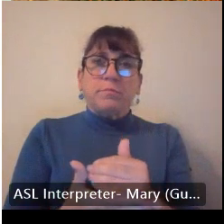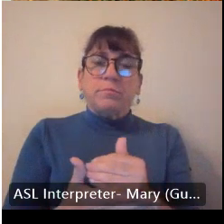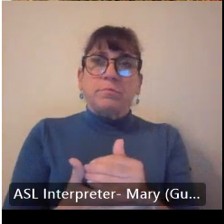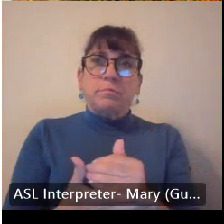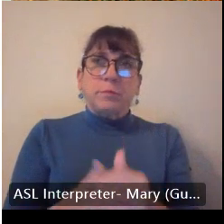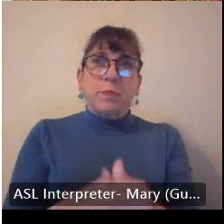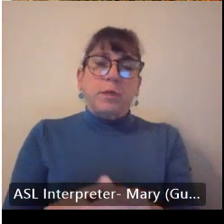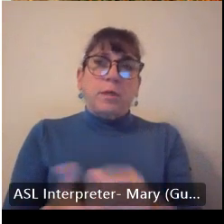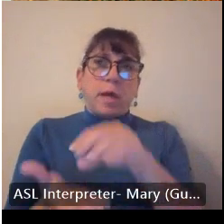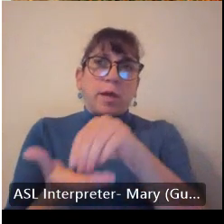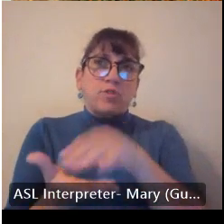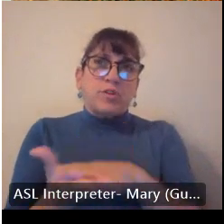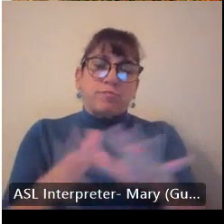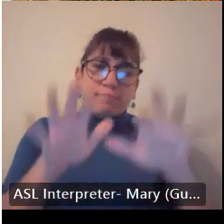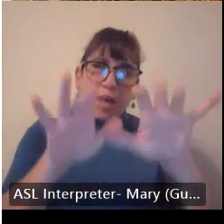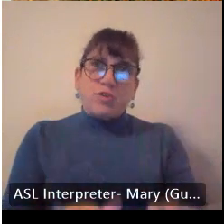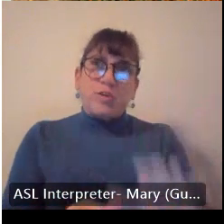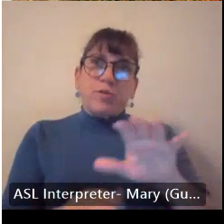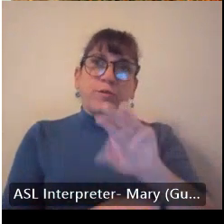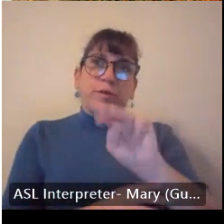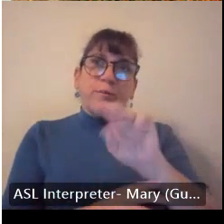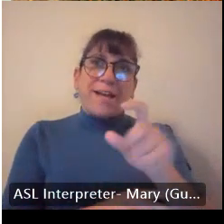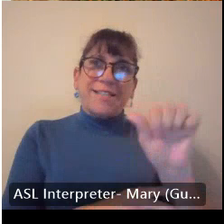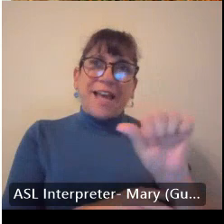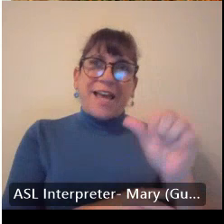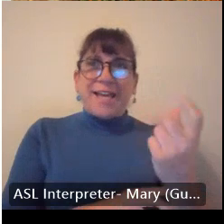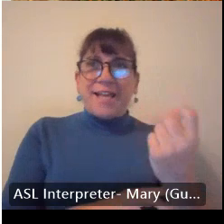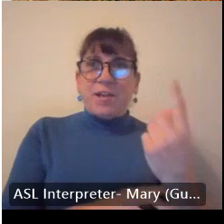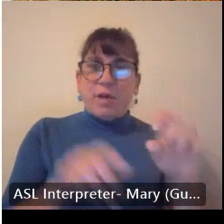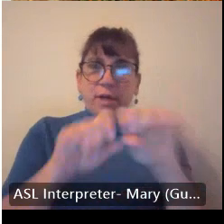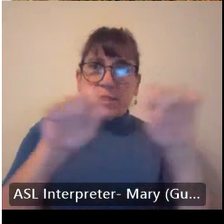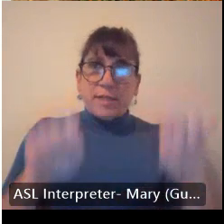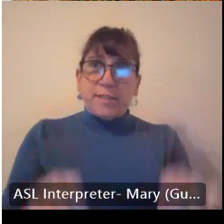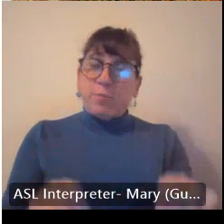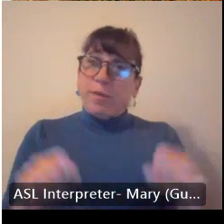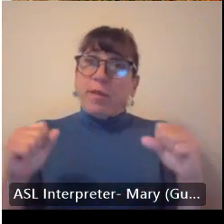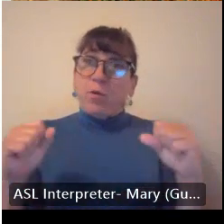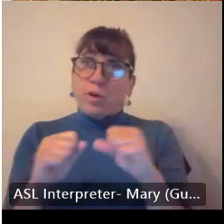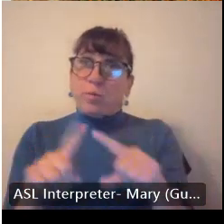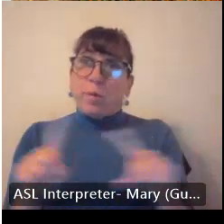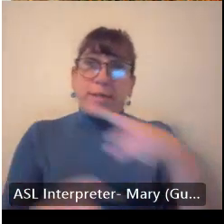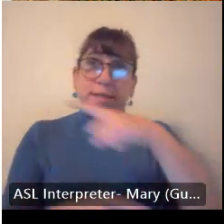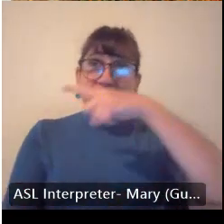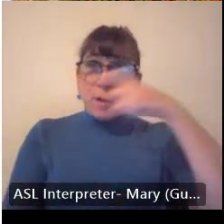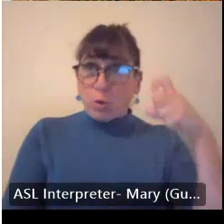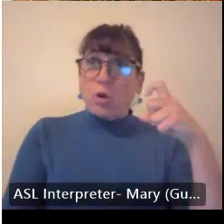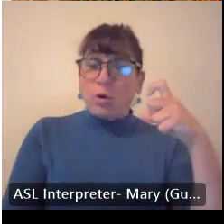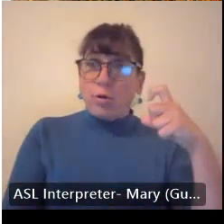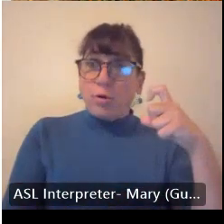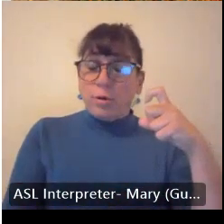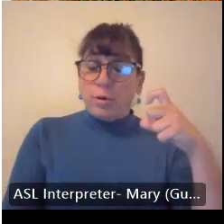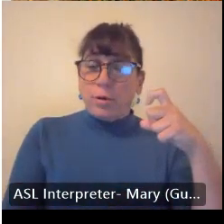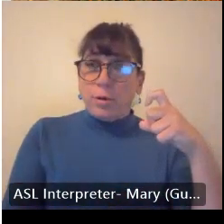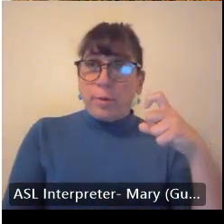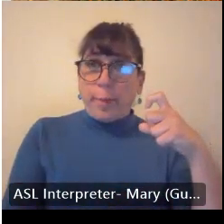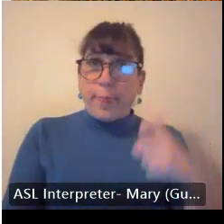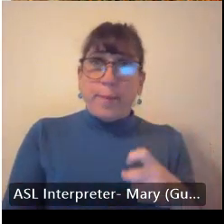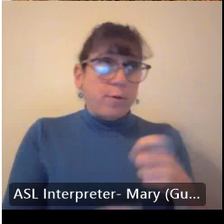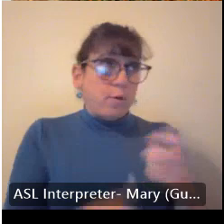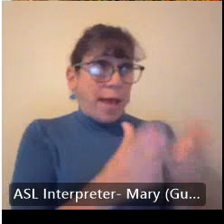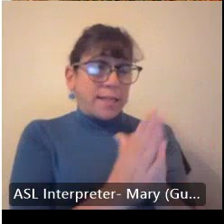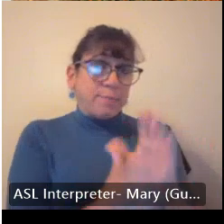the Max A11 system in the winter, but you are also in the summer asked by